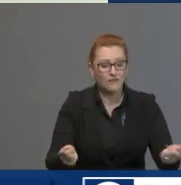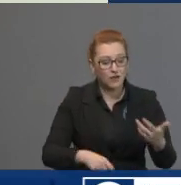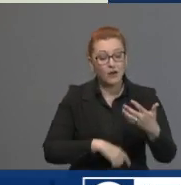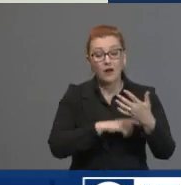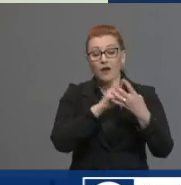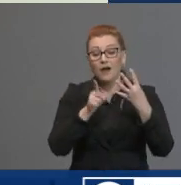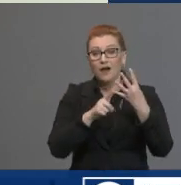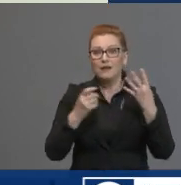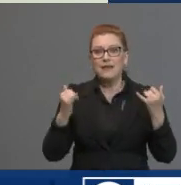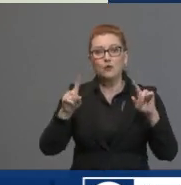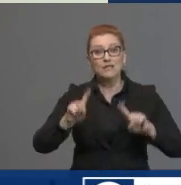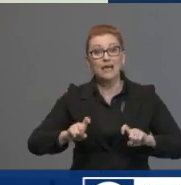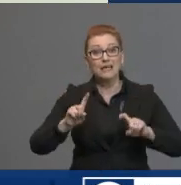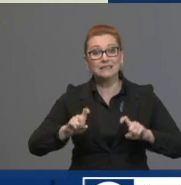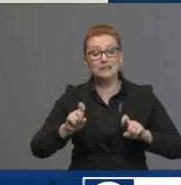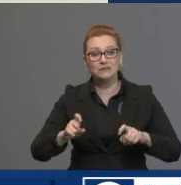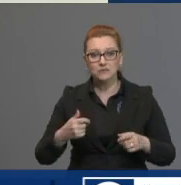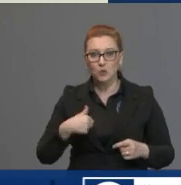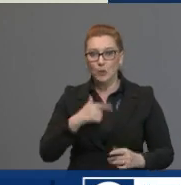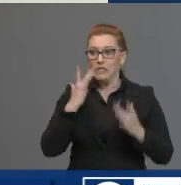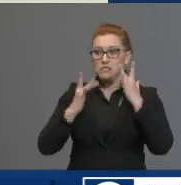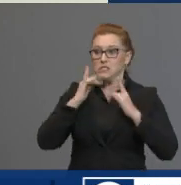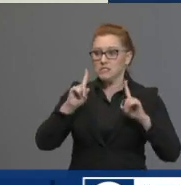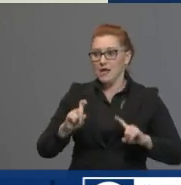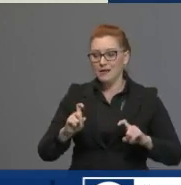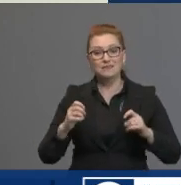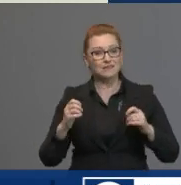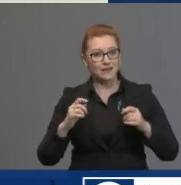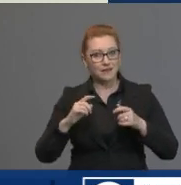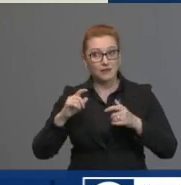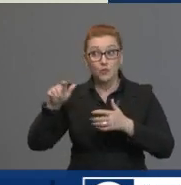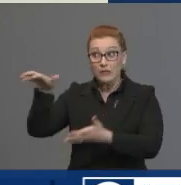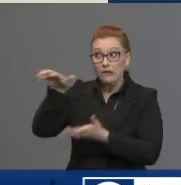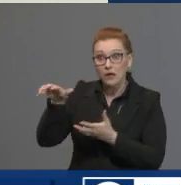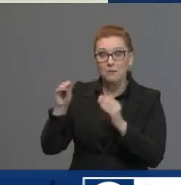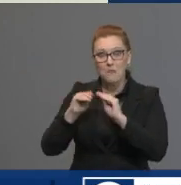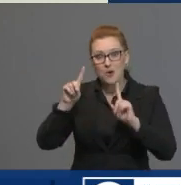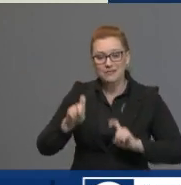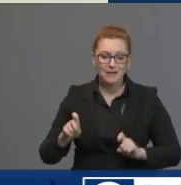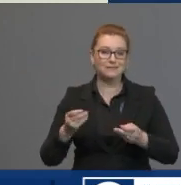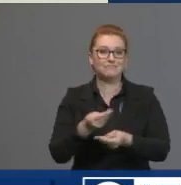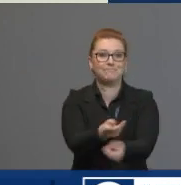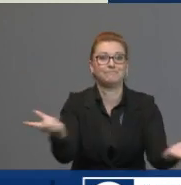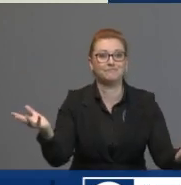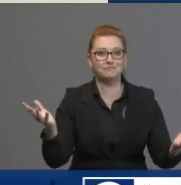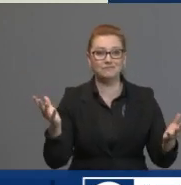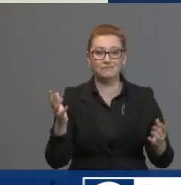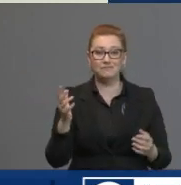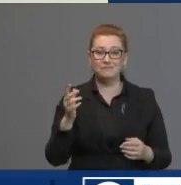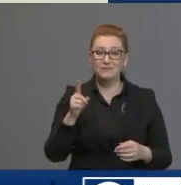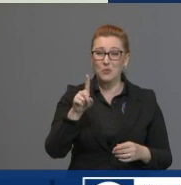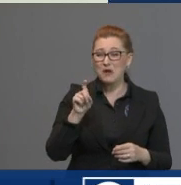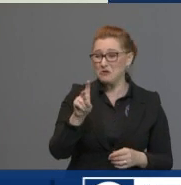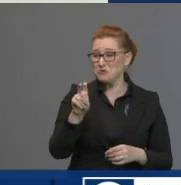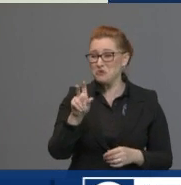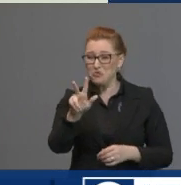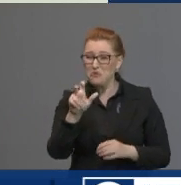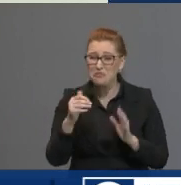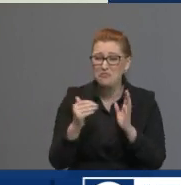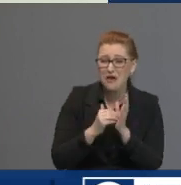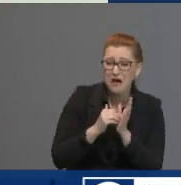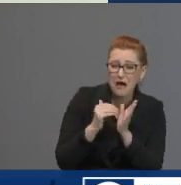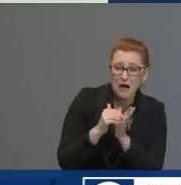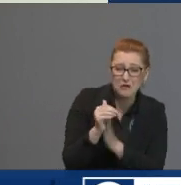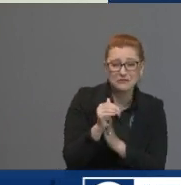with hundreds of thousands of tests happening, and now a focus away from not only healthcare workers and people that are